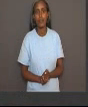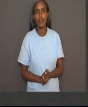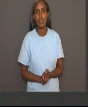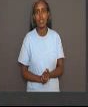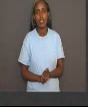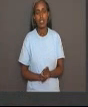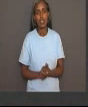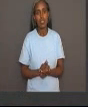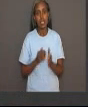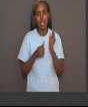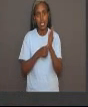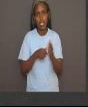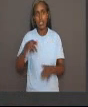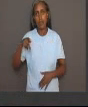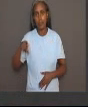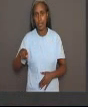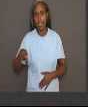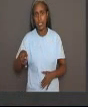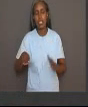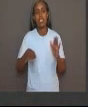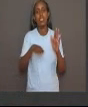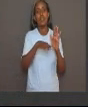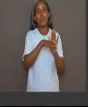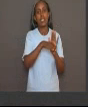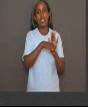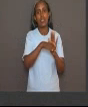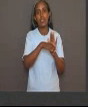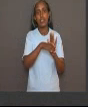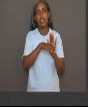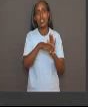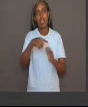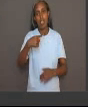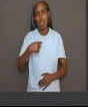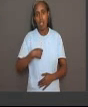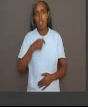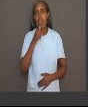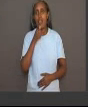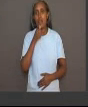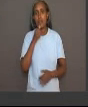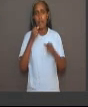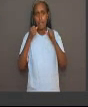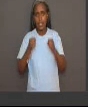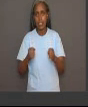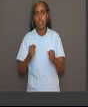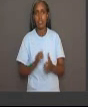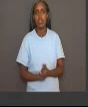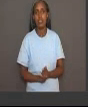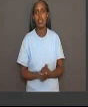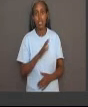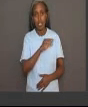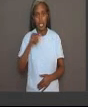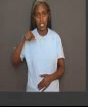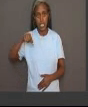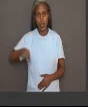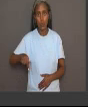Let us assign P to represent I am fit and